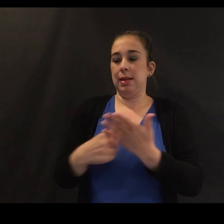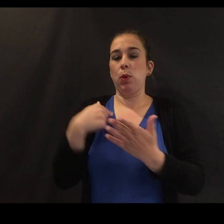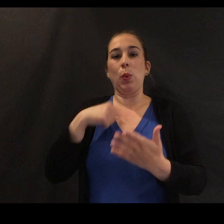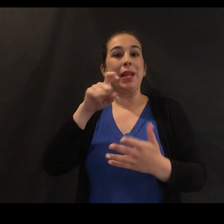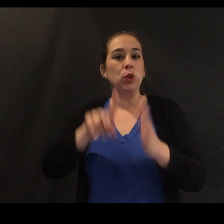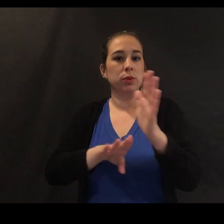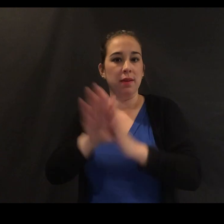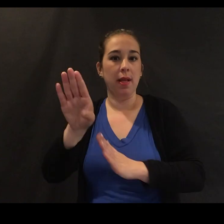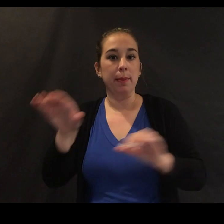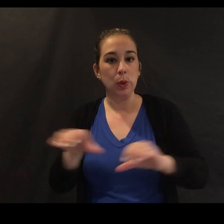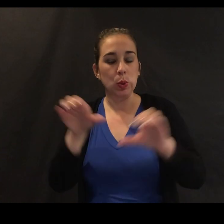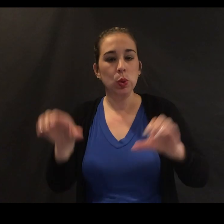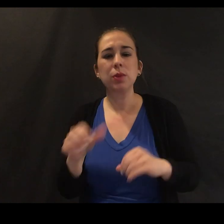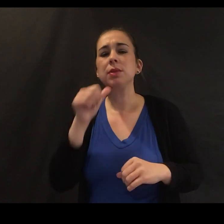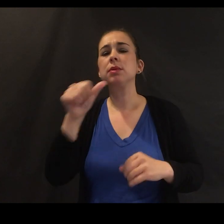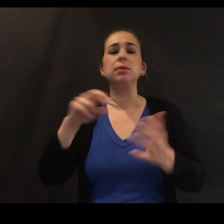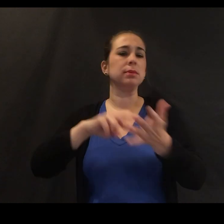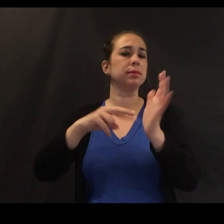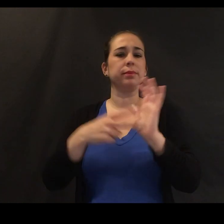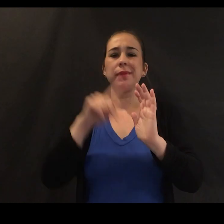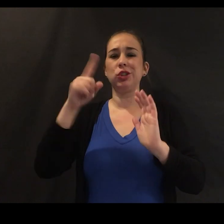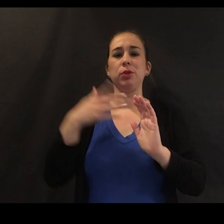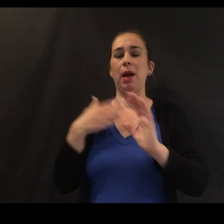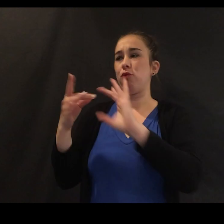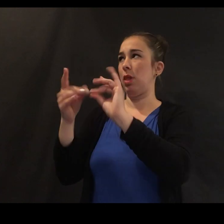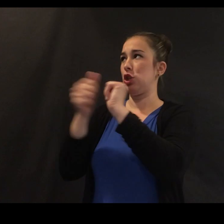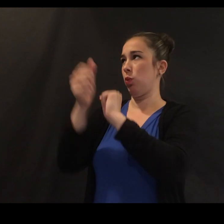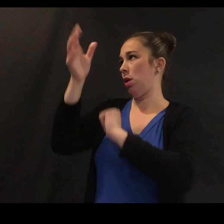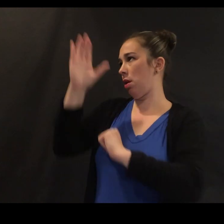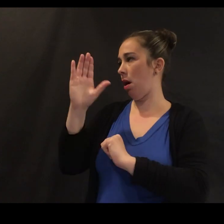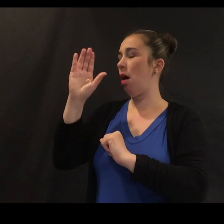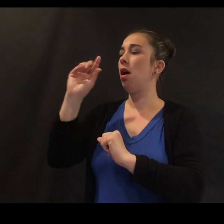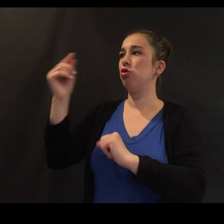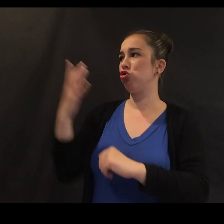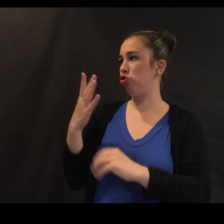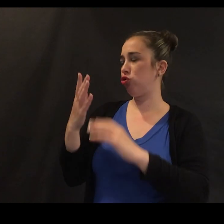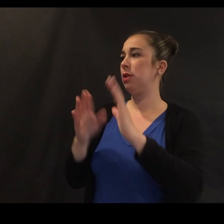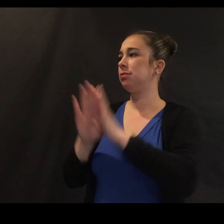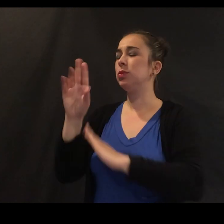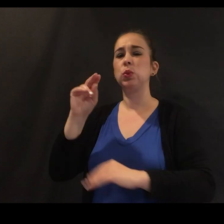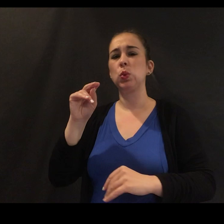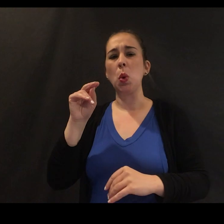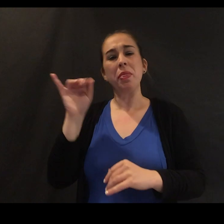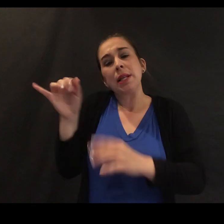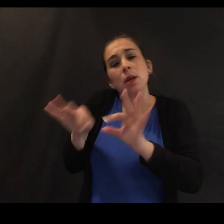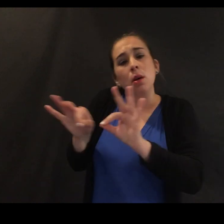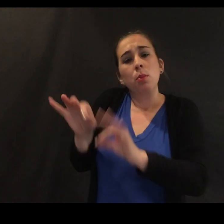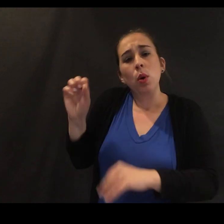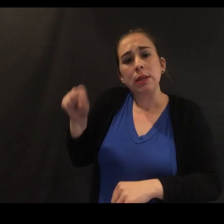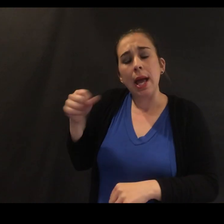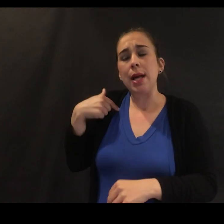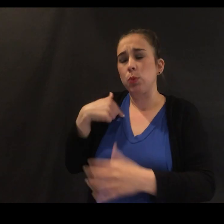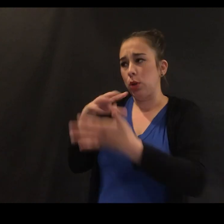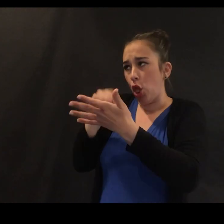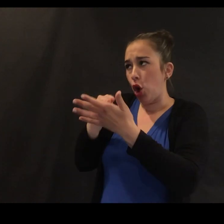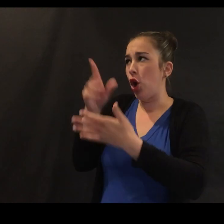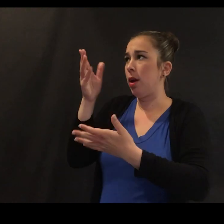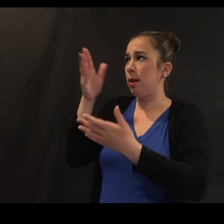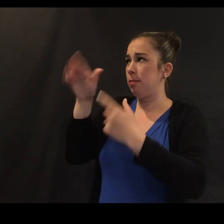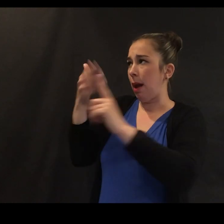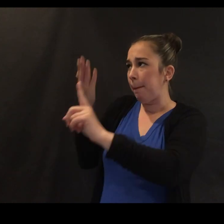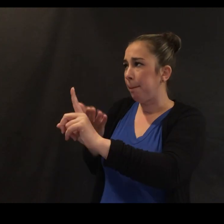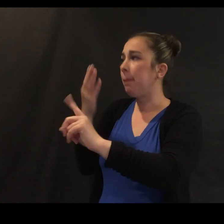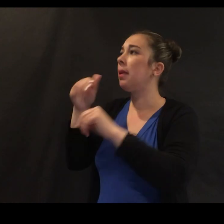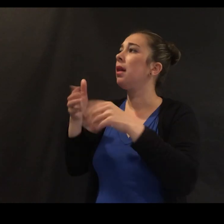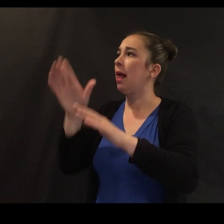just growing in grace in the sense of your relationship with God. That's extremely important that we get to know Him better and we let His grace affect our